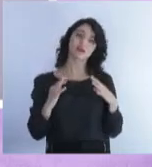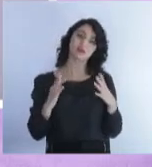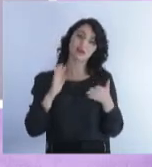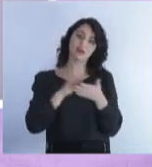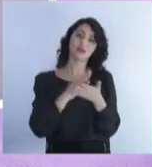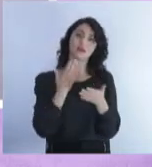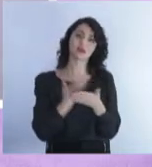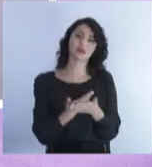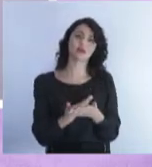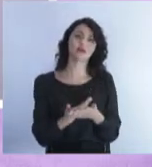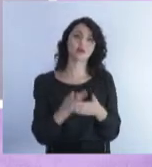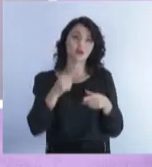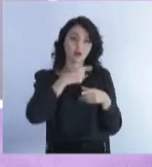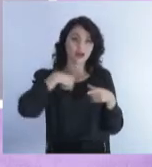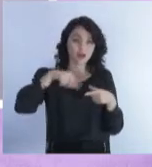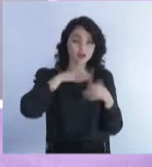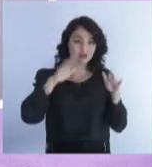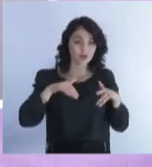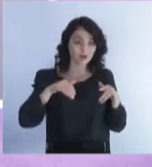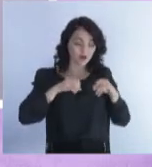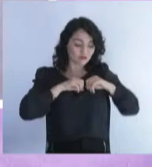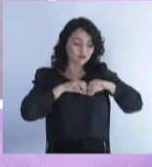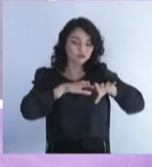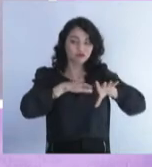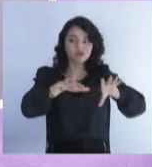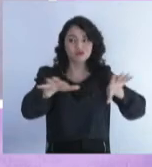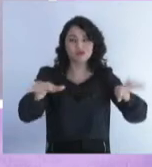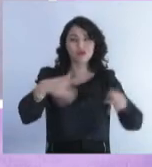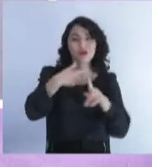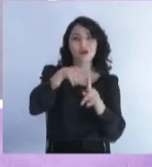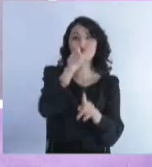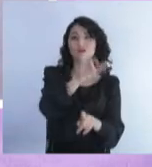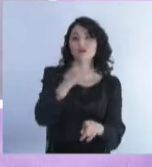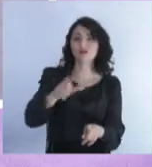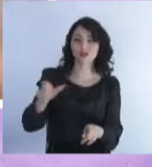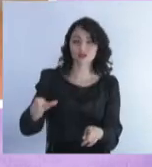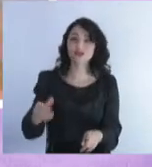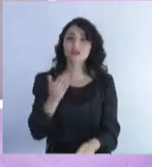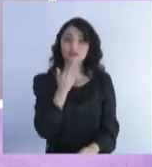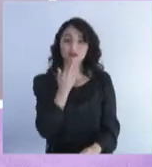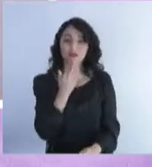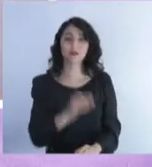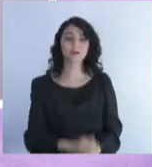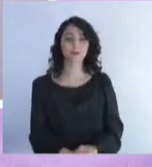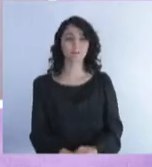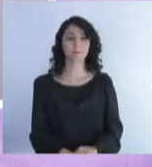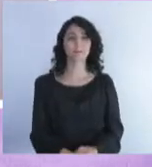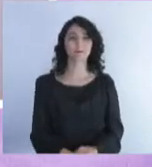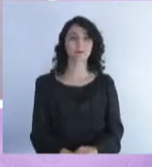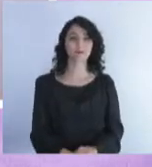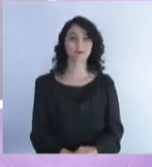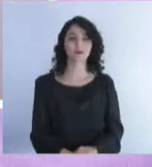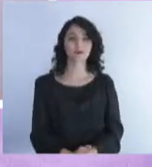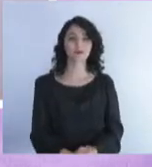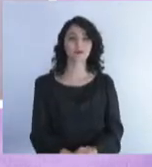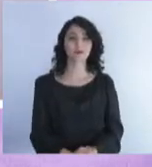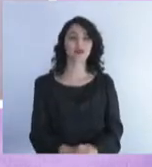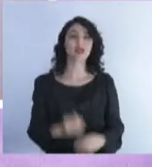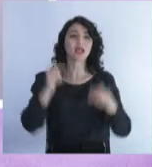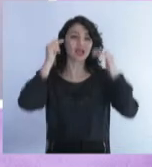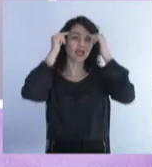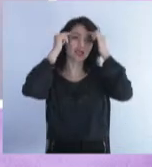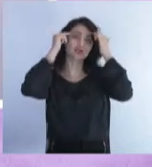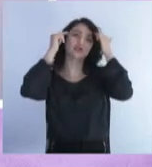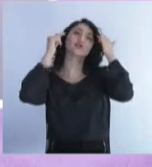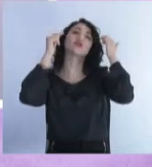happiness, we want to extend that to the people we care about and even beyond. And that changes